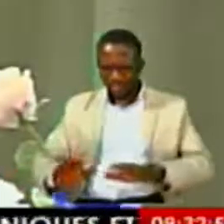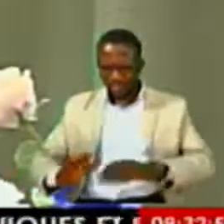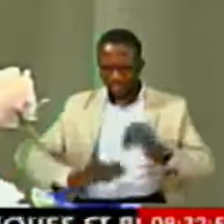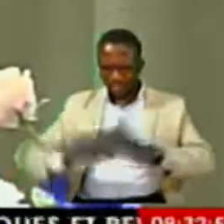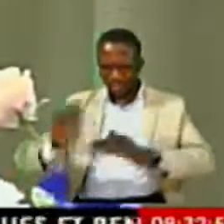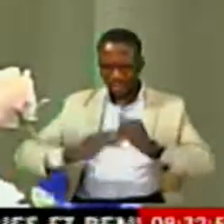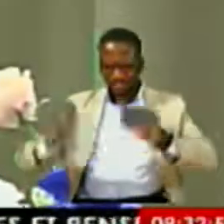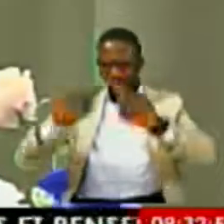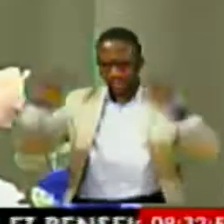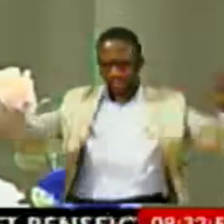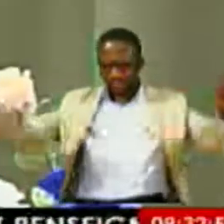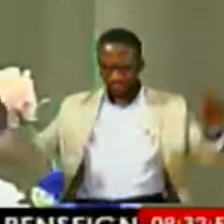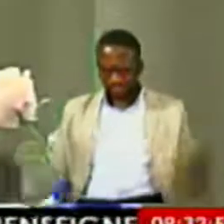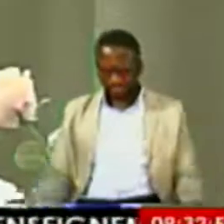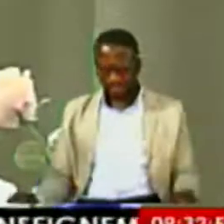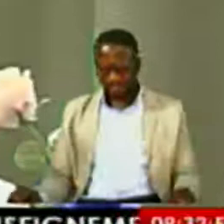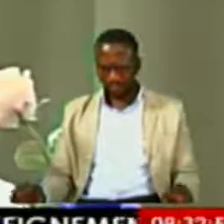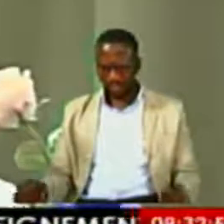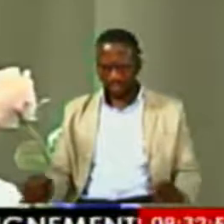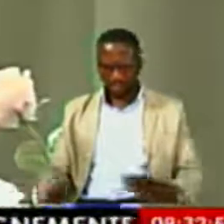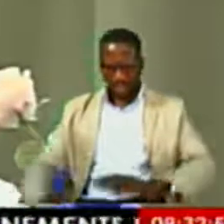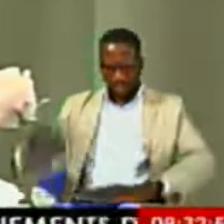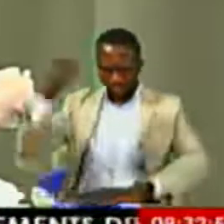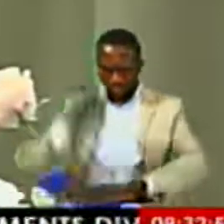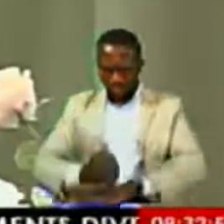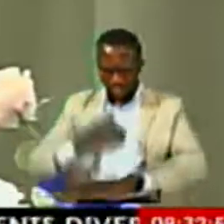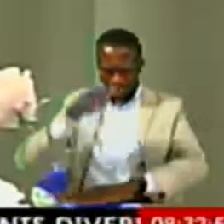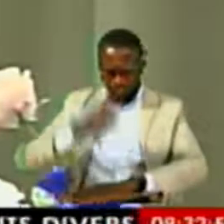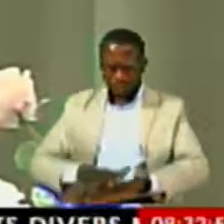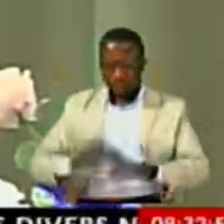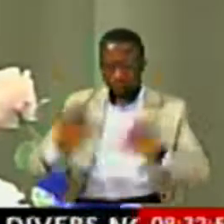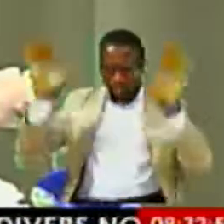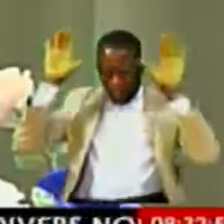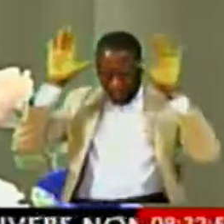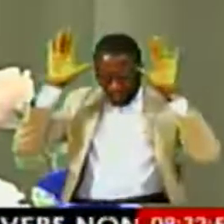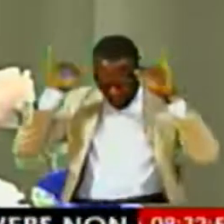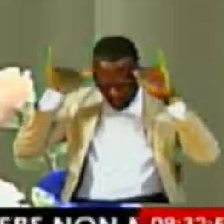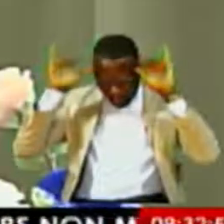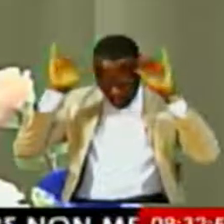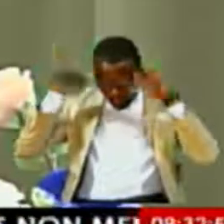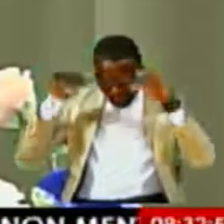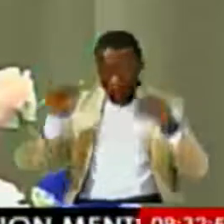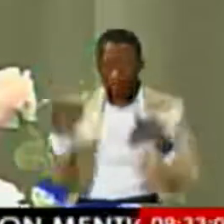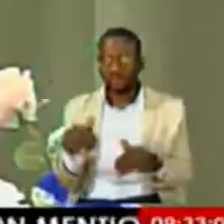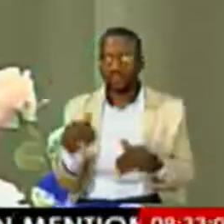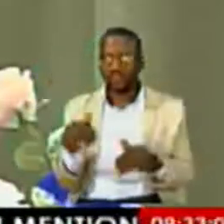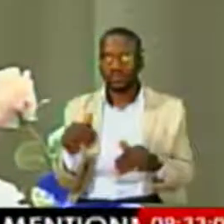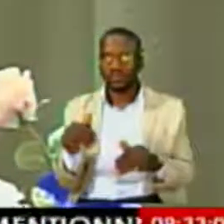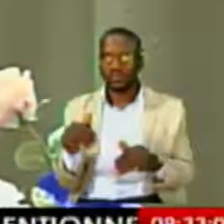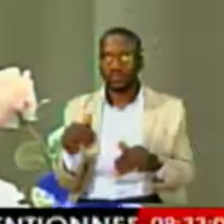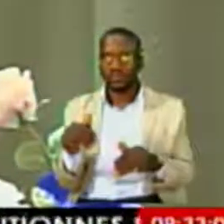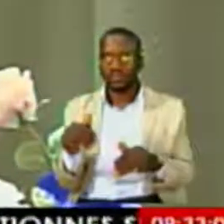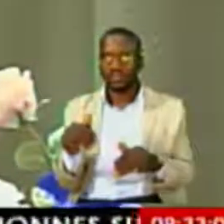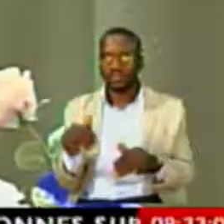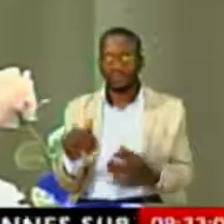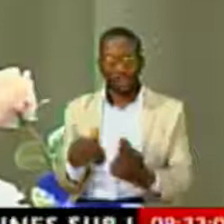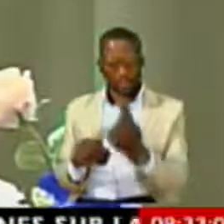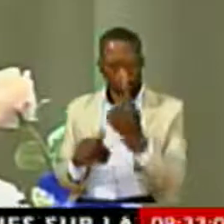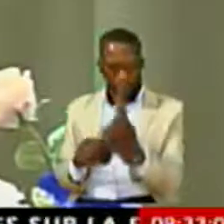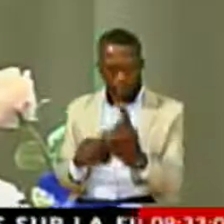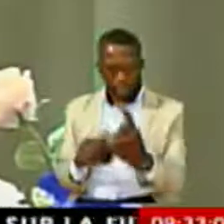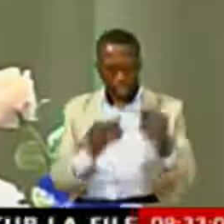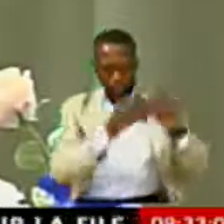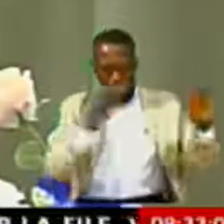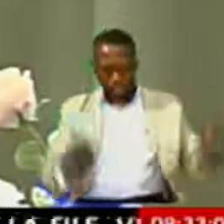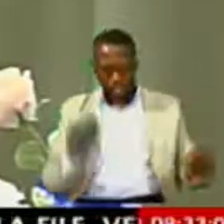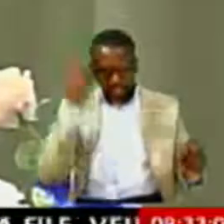two altars. Mettez dessus un taureau. And put cows on top. Un autel sera pour moi, un autel sera